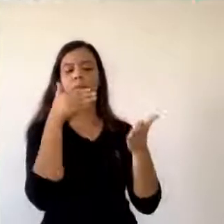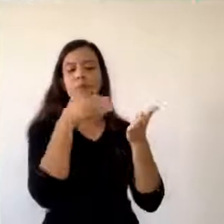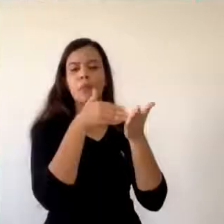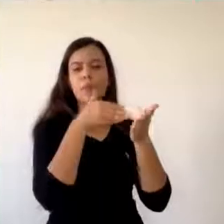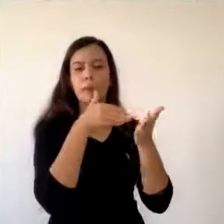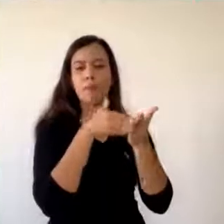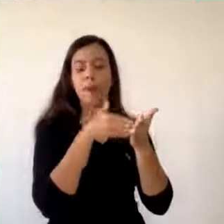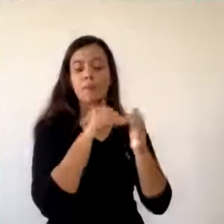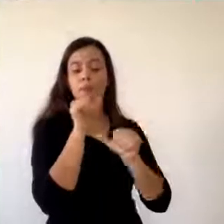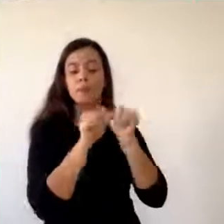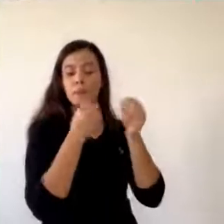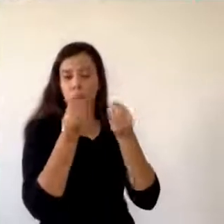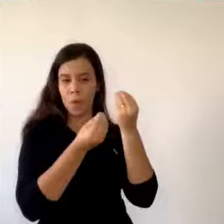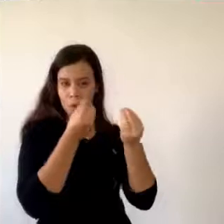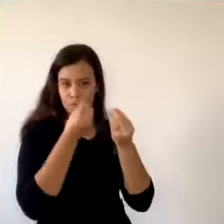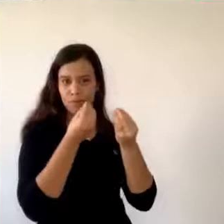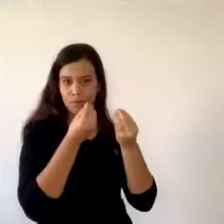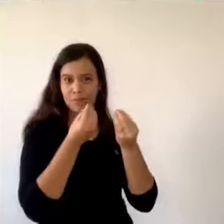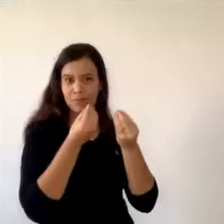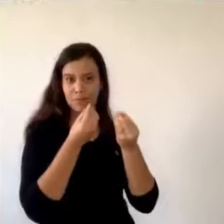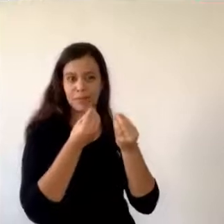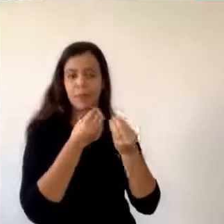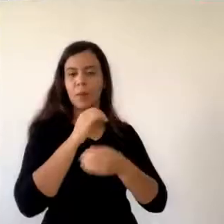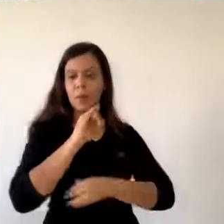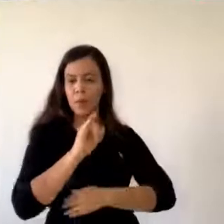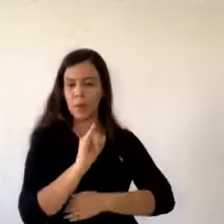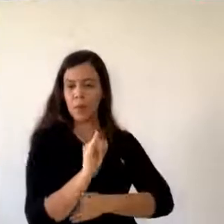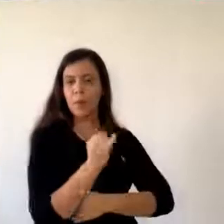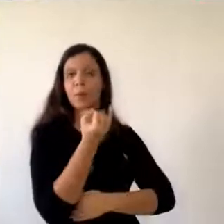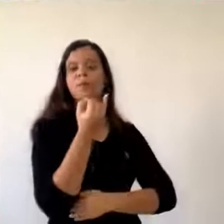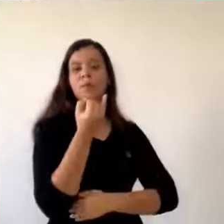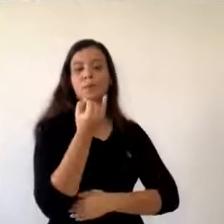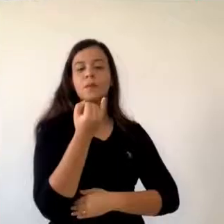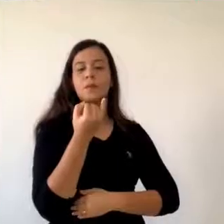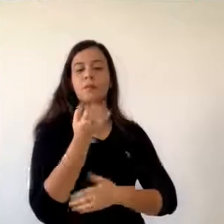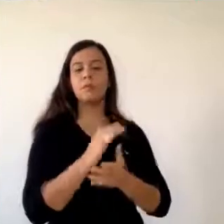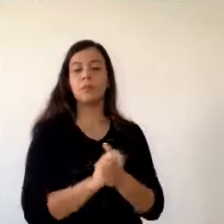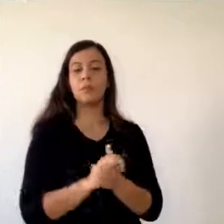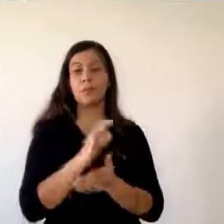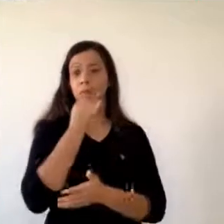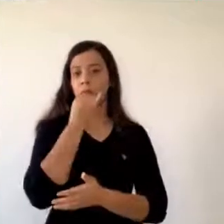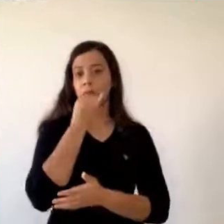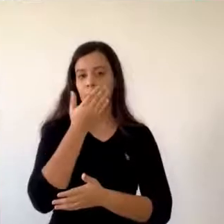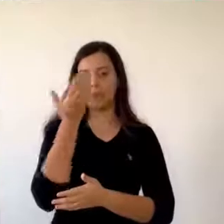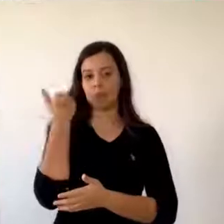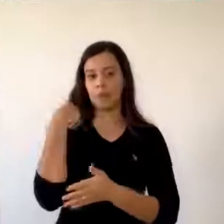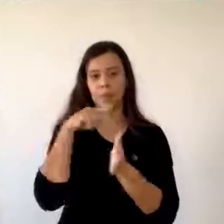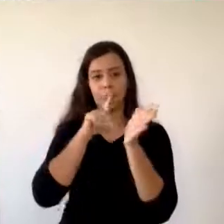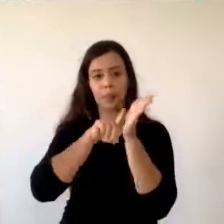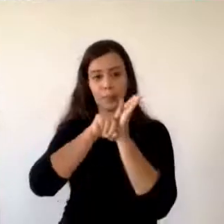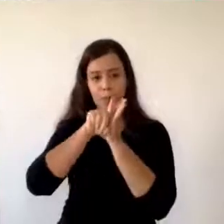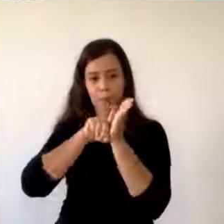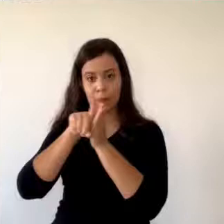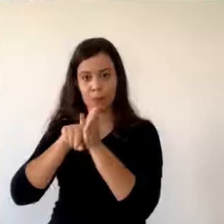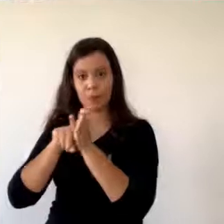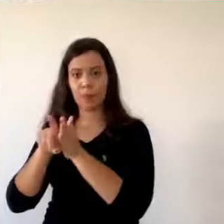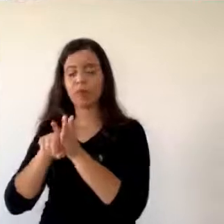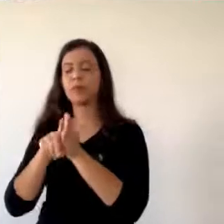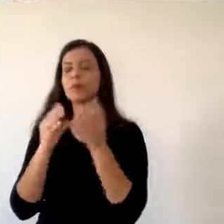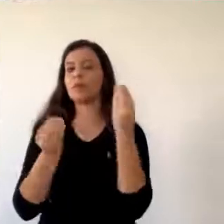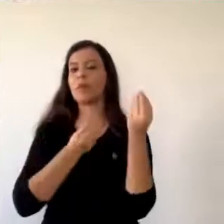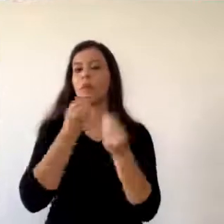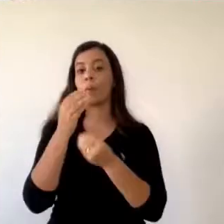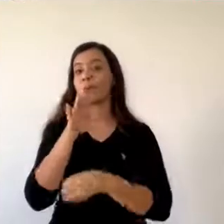find the best way to break with these barriers. And if we look